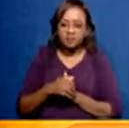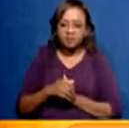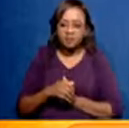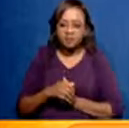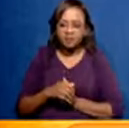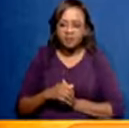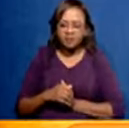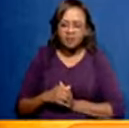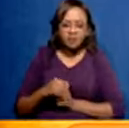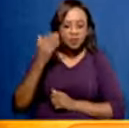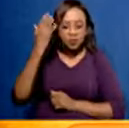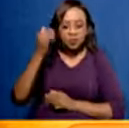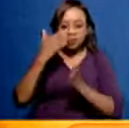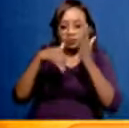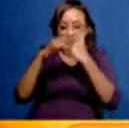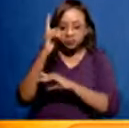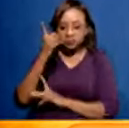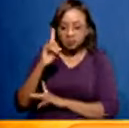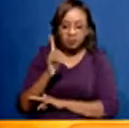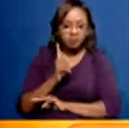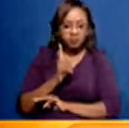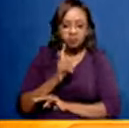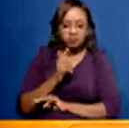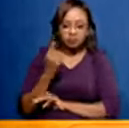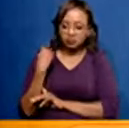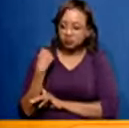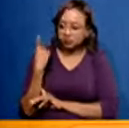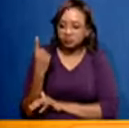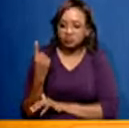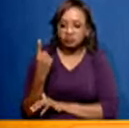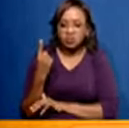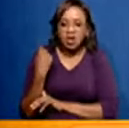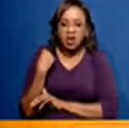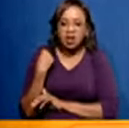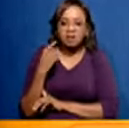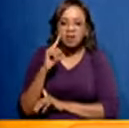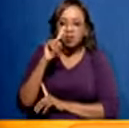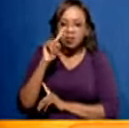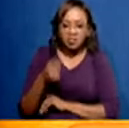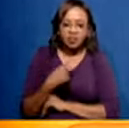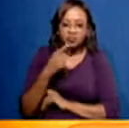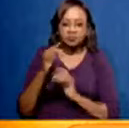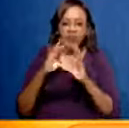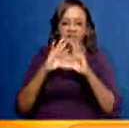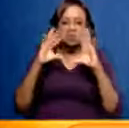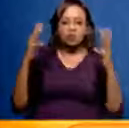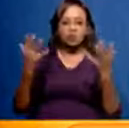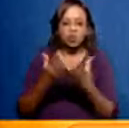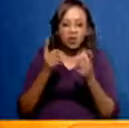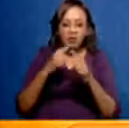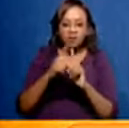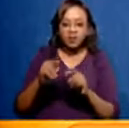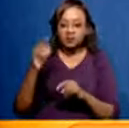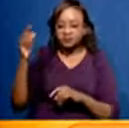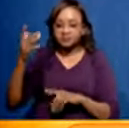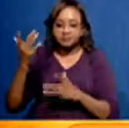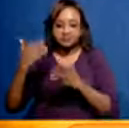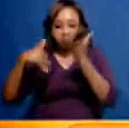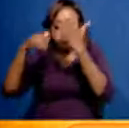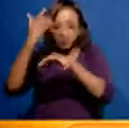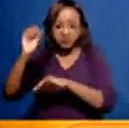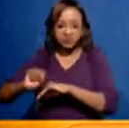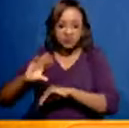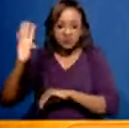that the University of Nairobi is, let's say, number 1,000 in the world, and the University of Cape Town is